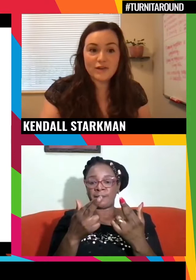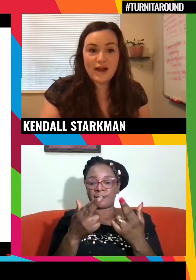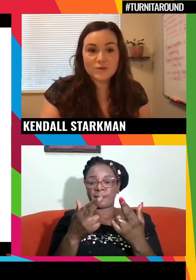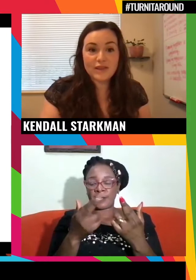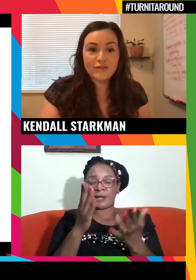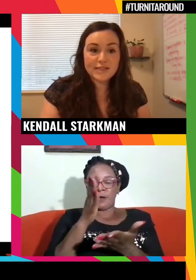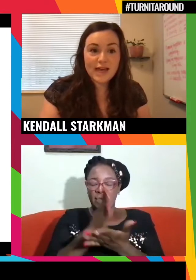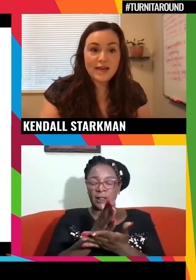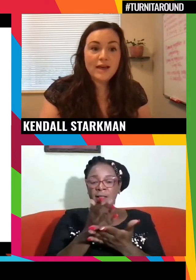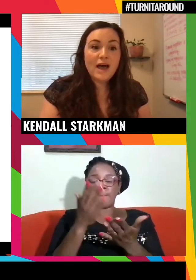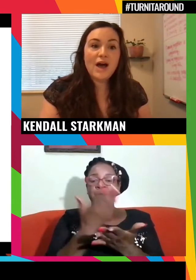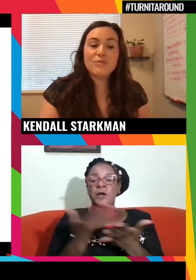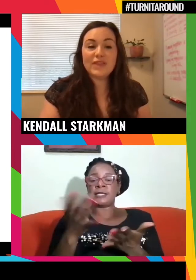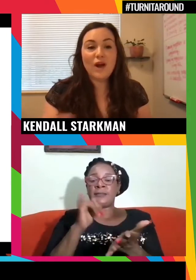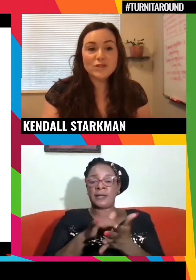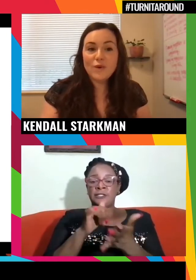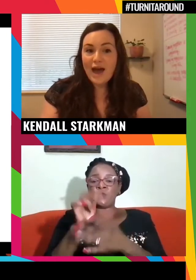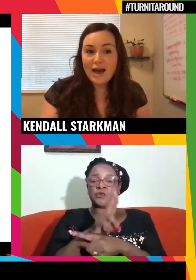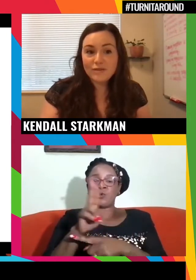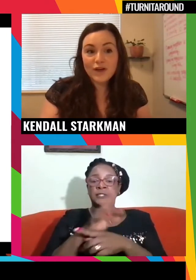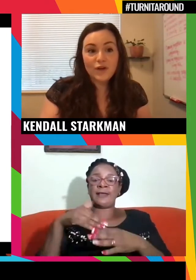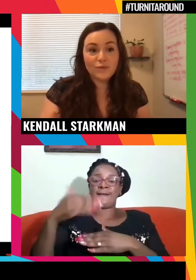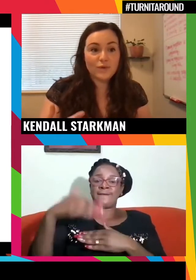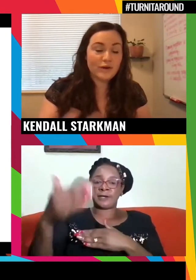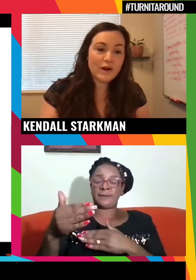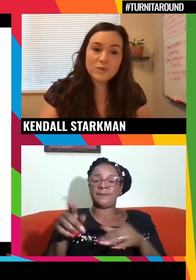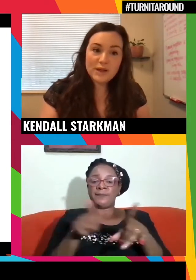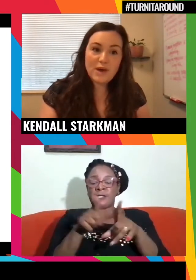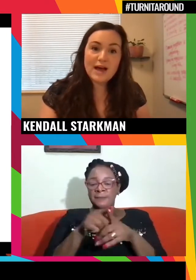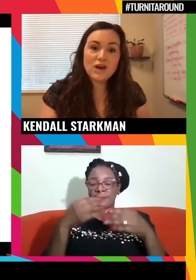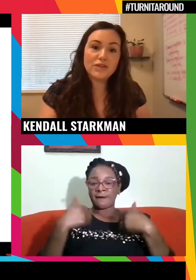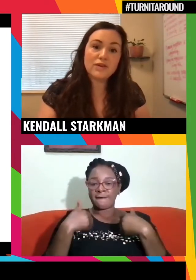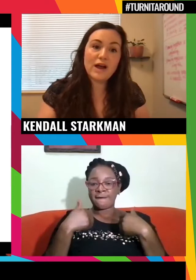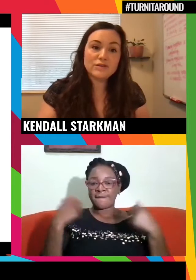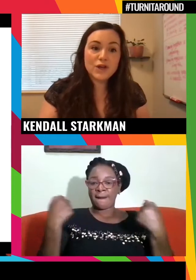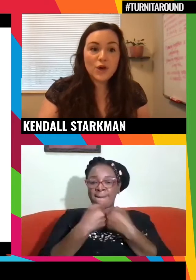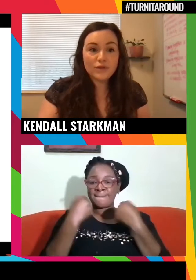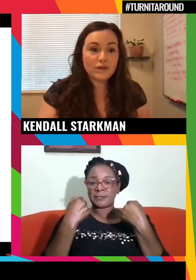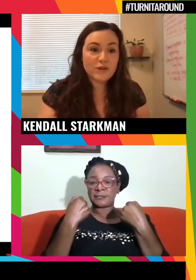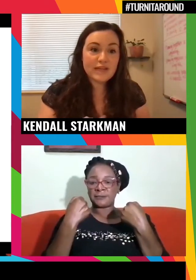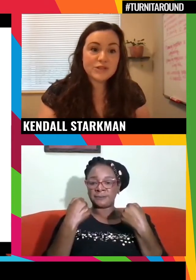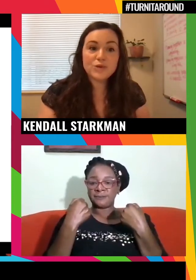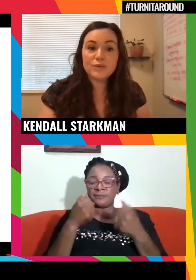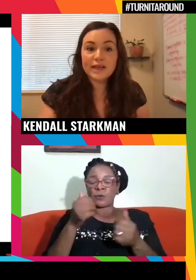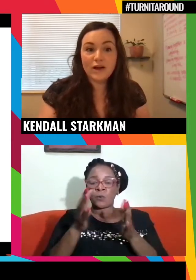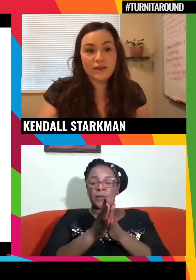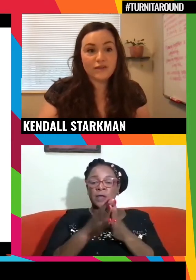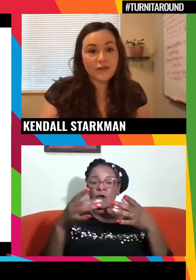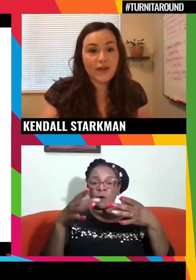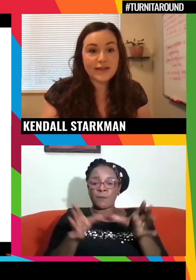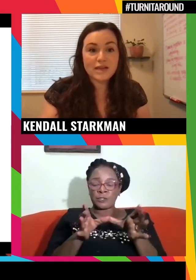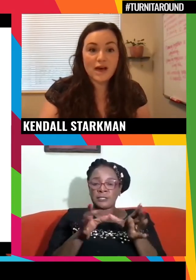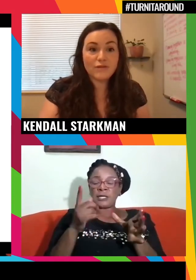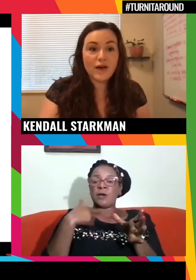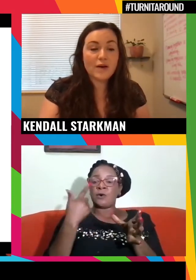that you can interact with every day. But that also have incredible impact on the ground with communities who are really on the